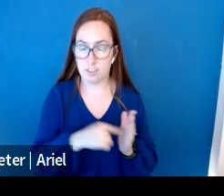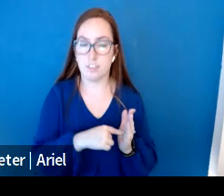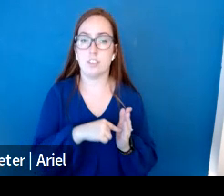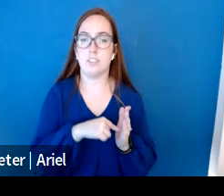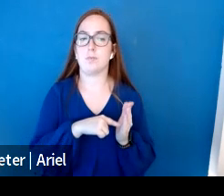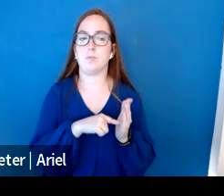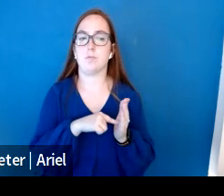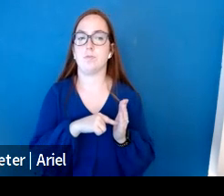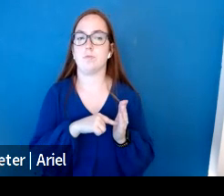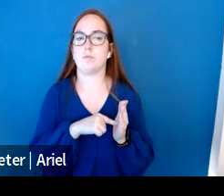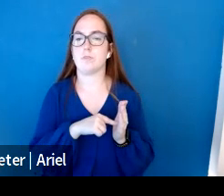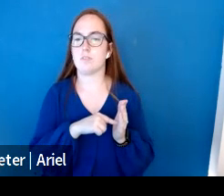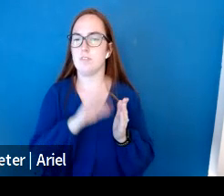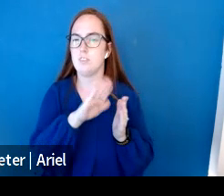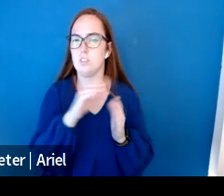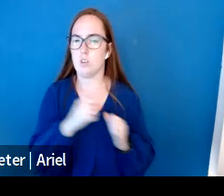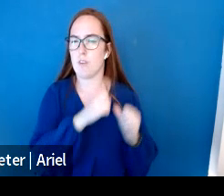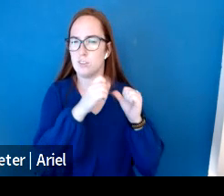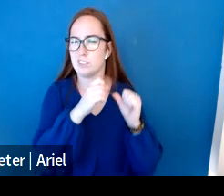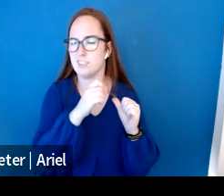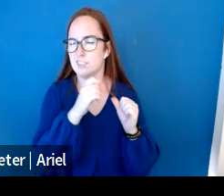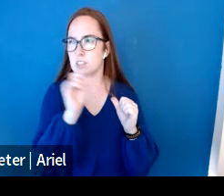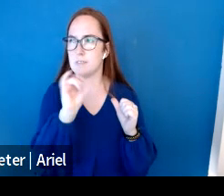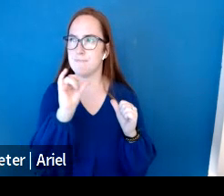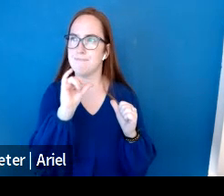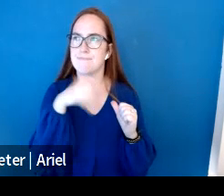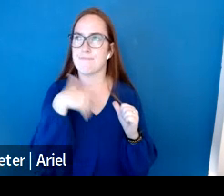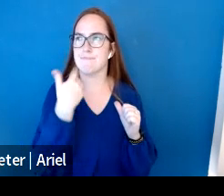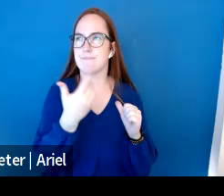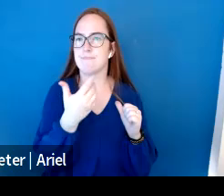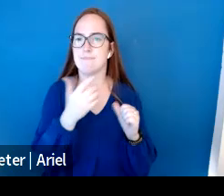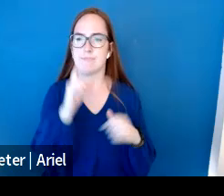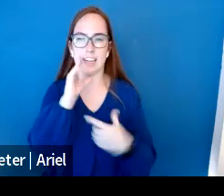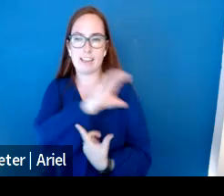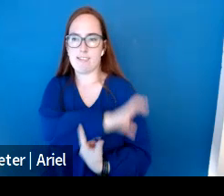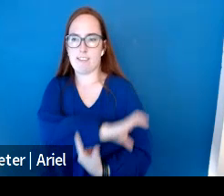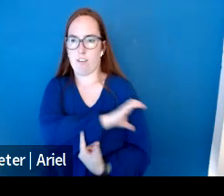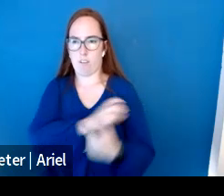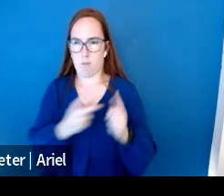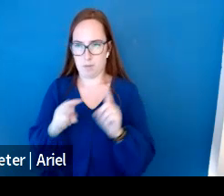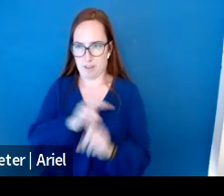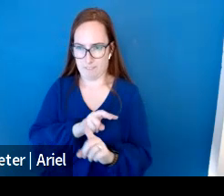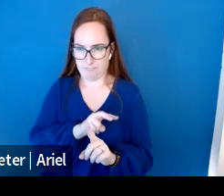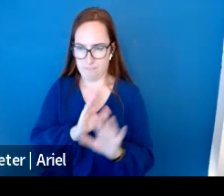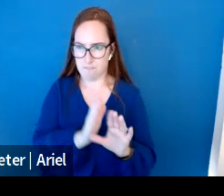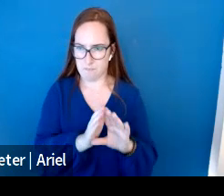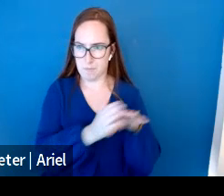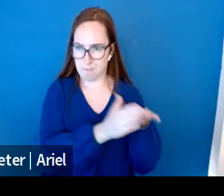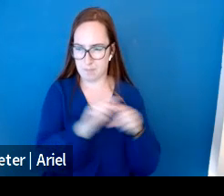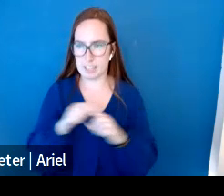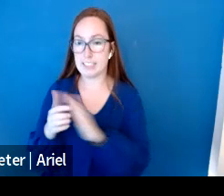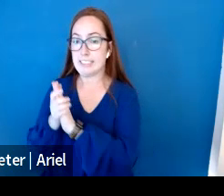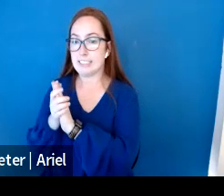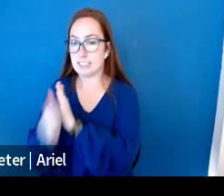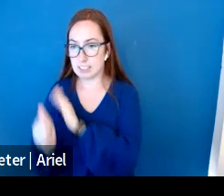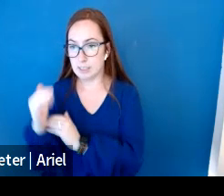the strategies are more presented in a clinical fashion, and in the skill building guide, the